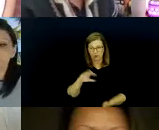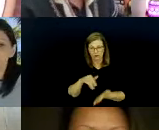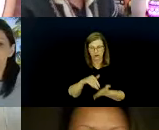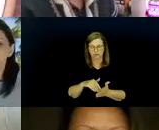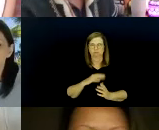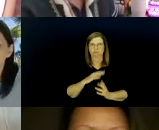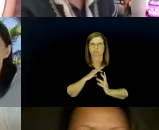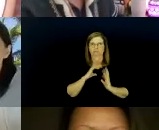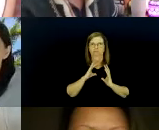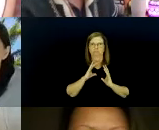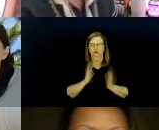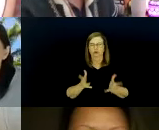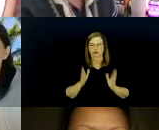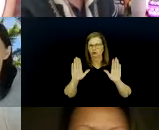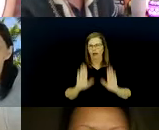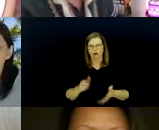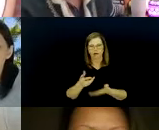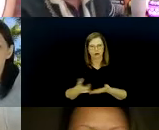resource.